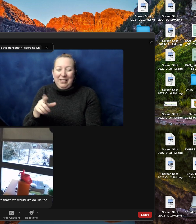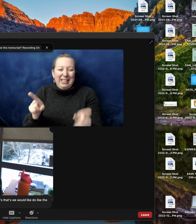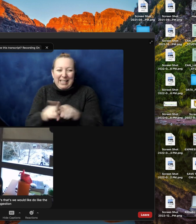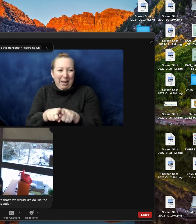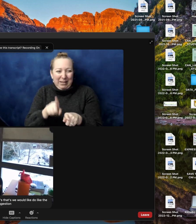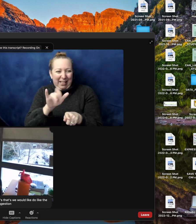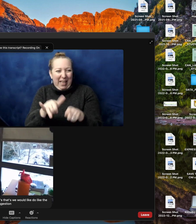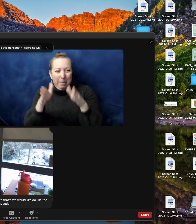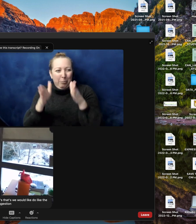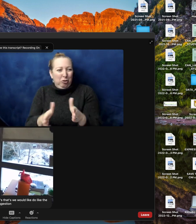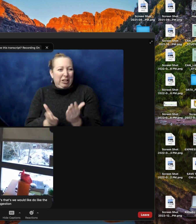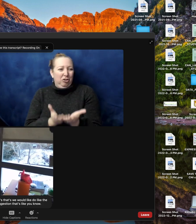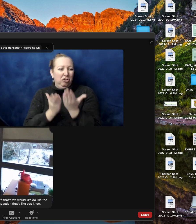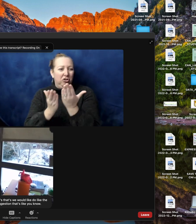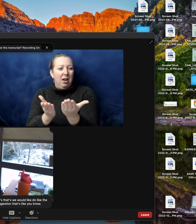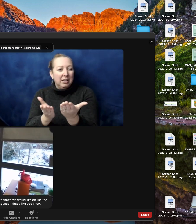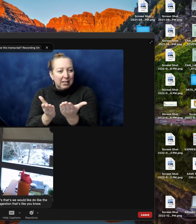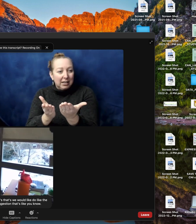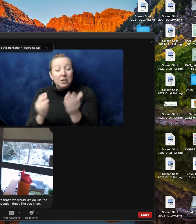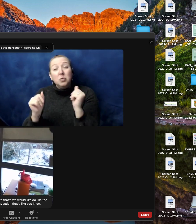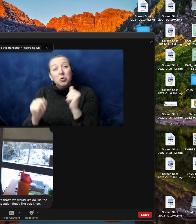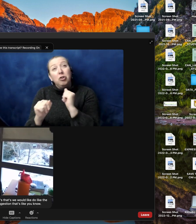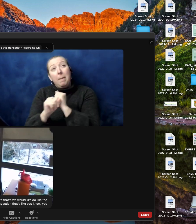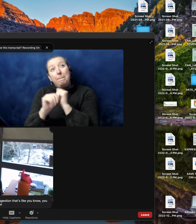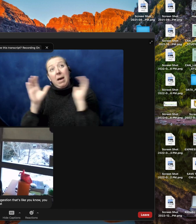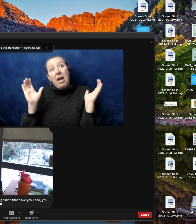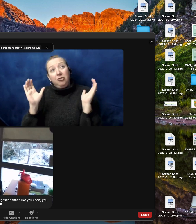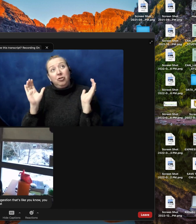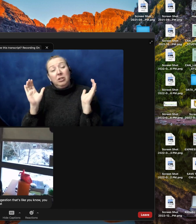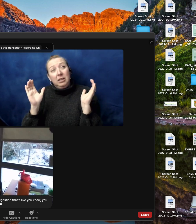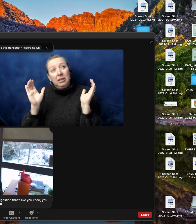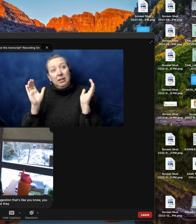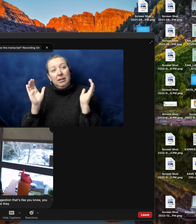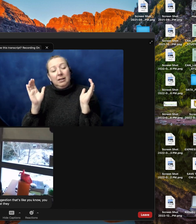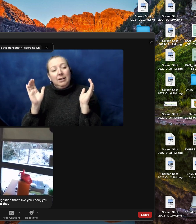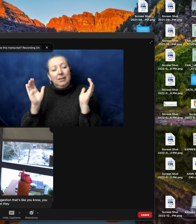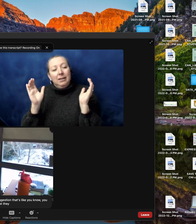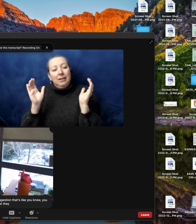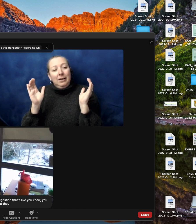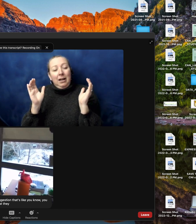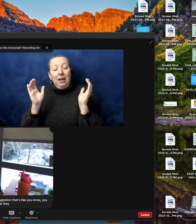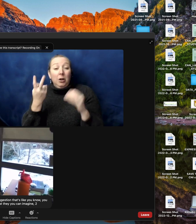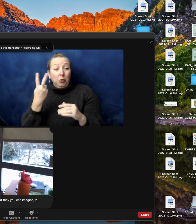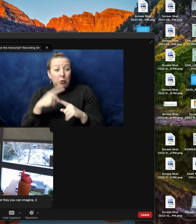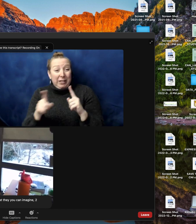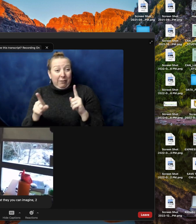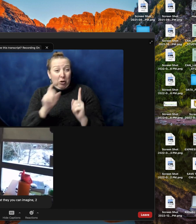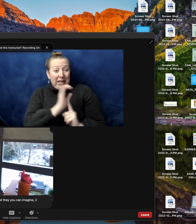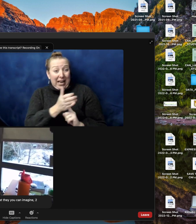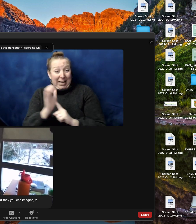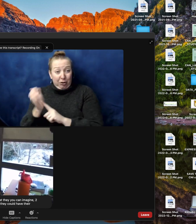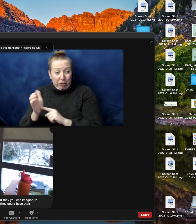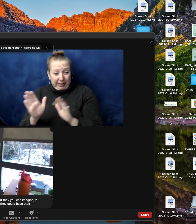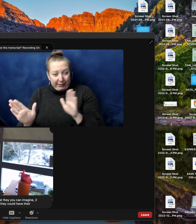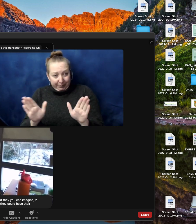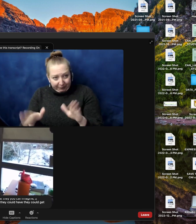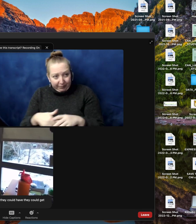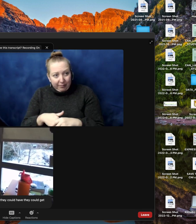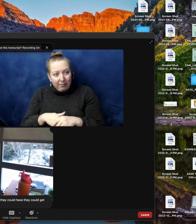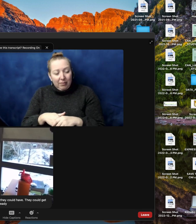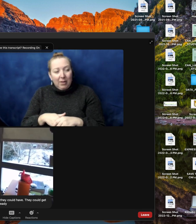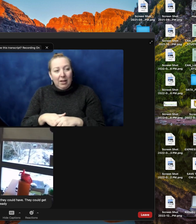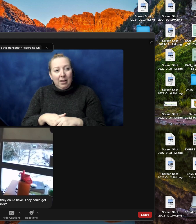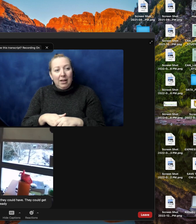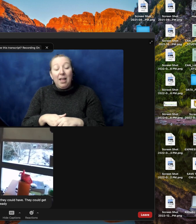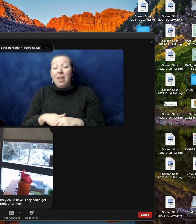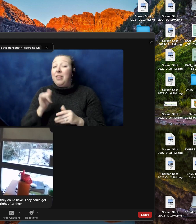that like you know you could imagine that they you could imagine two conditions, so they could get the prediction right after